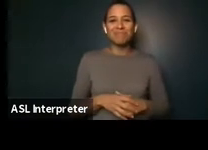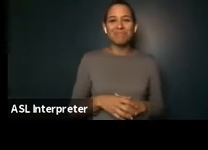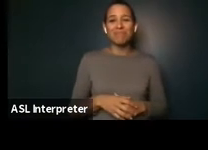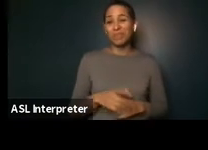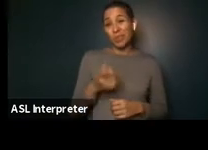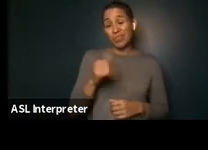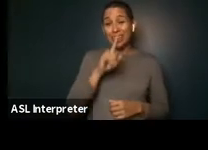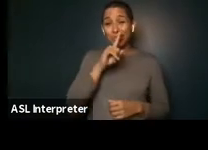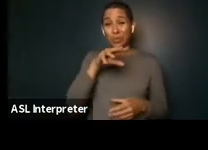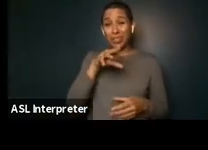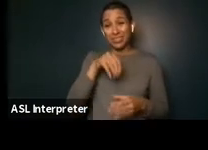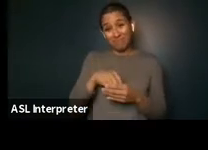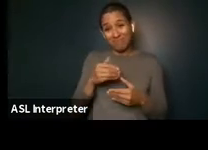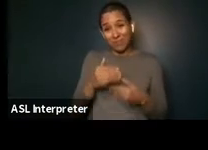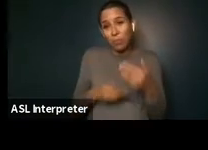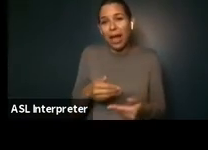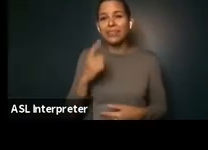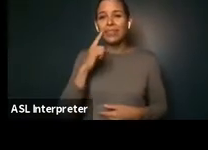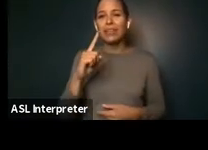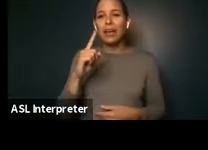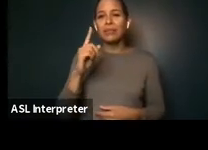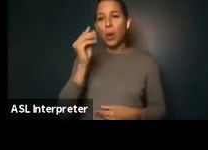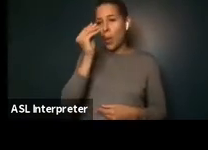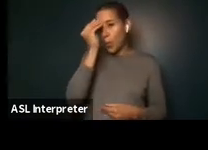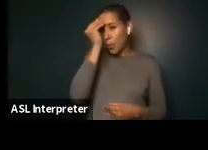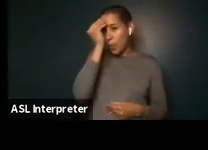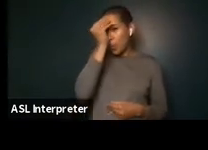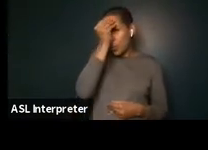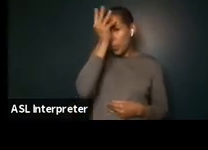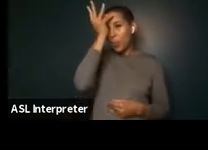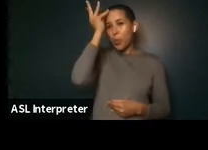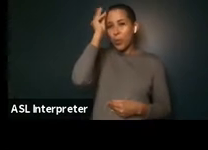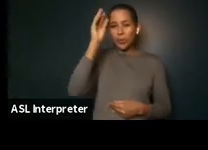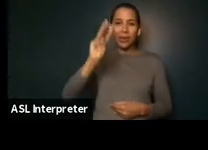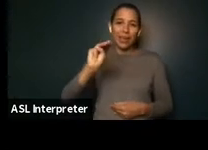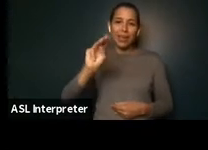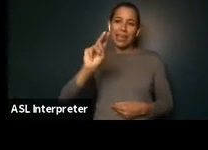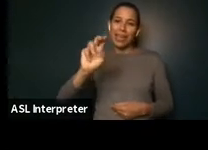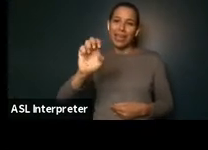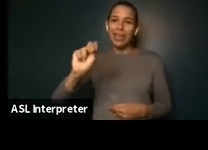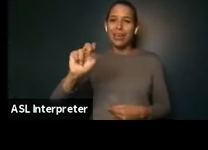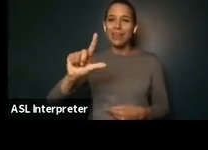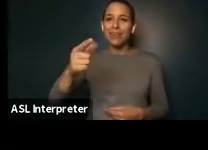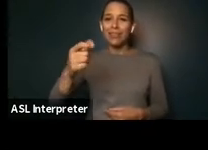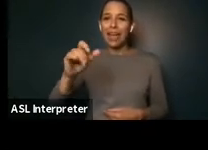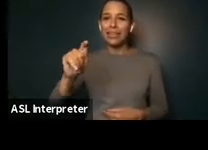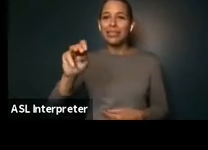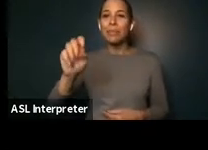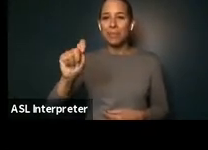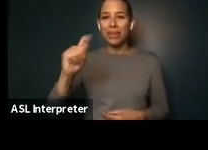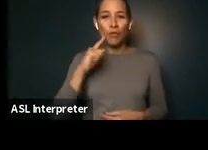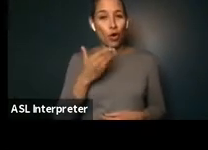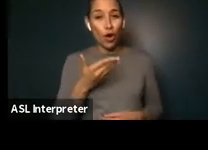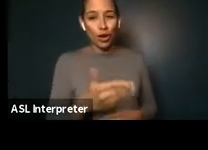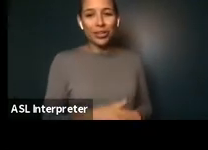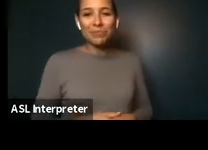in some ways for her. So part of the interest for me was about this language